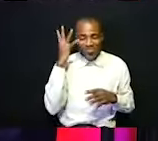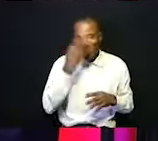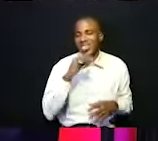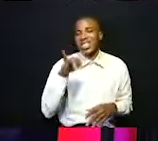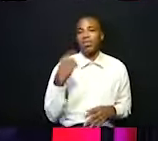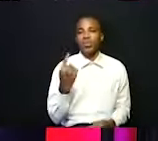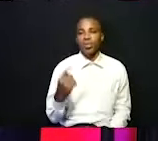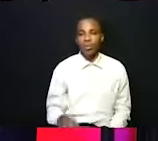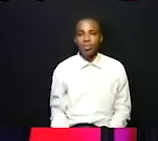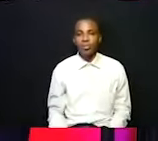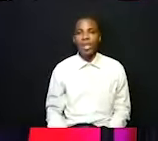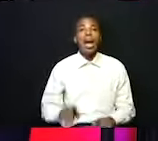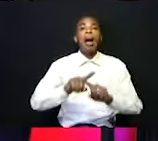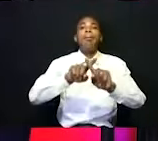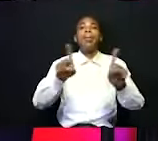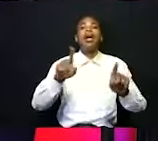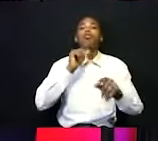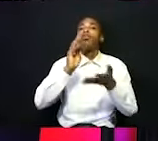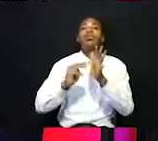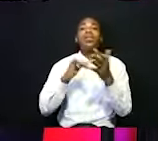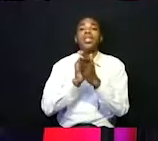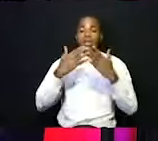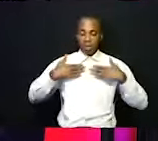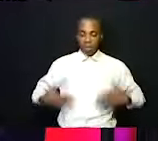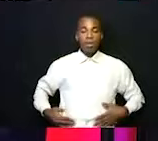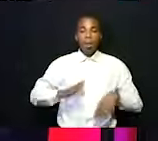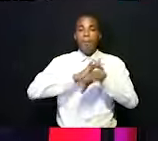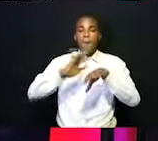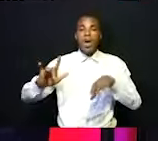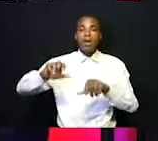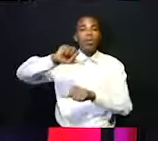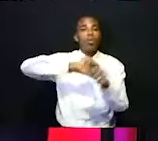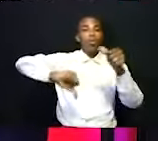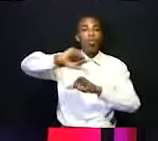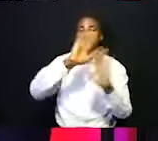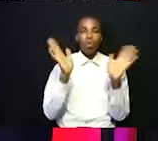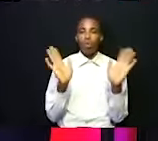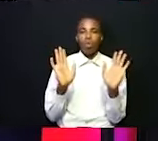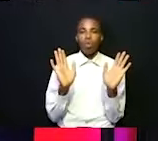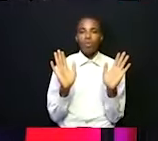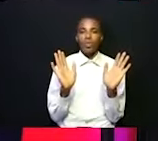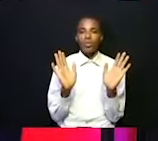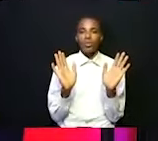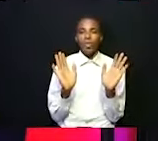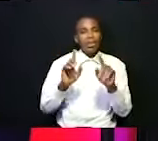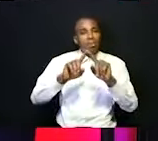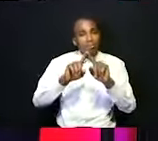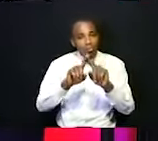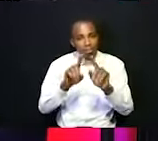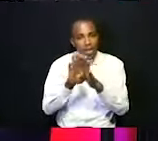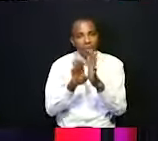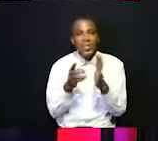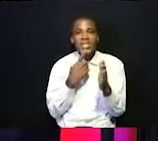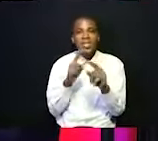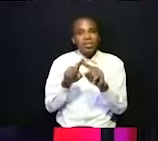Of course, he's not suggesting that go out naked. That is not. But I say,